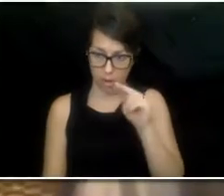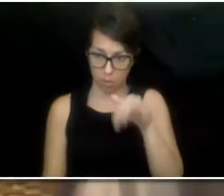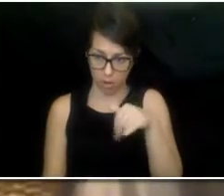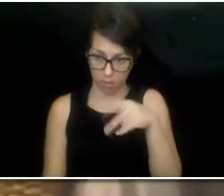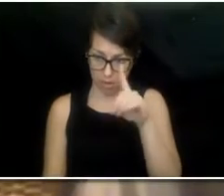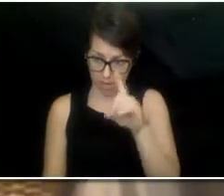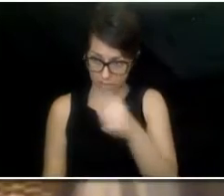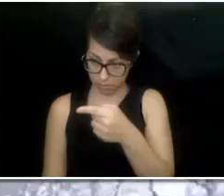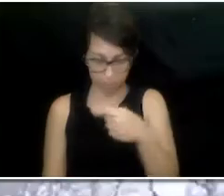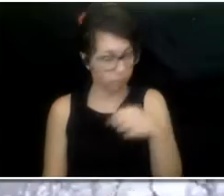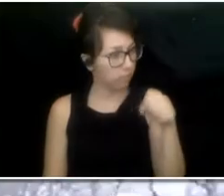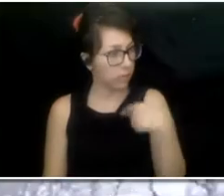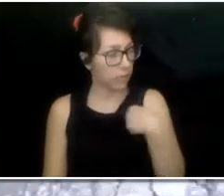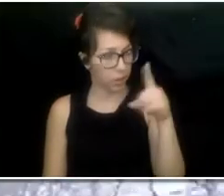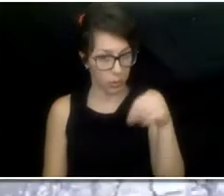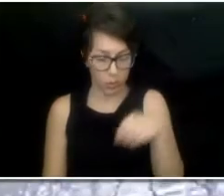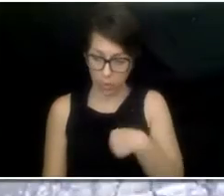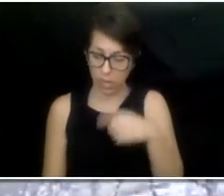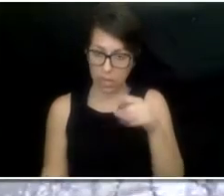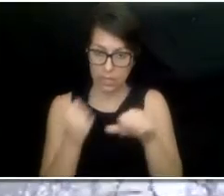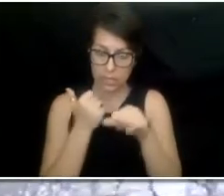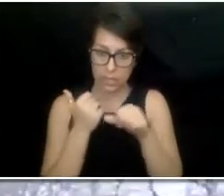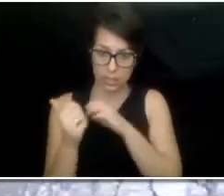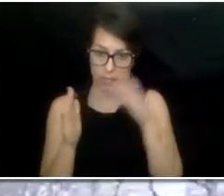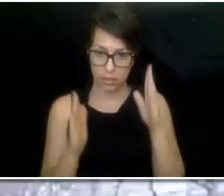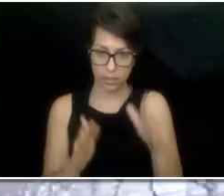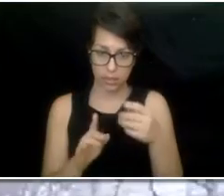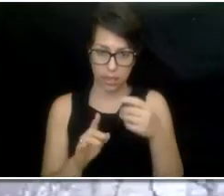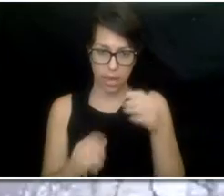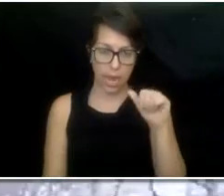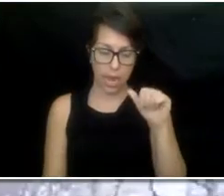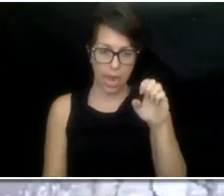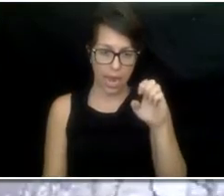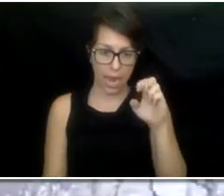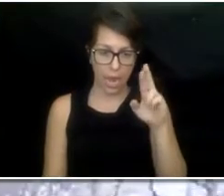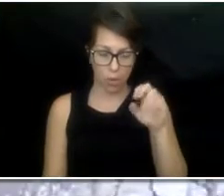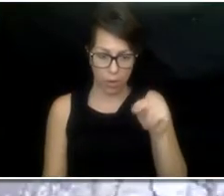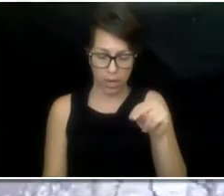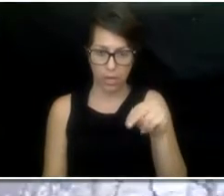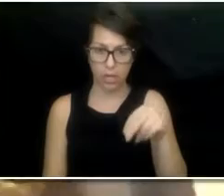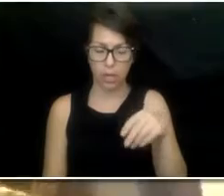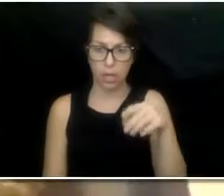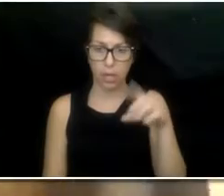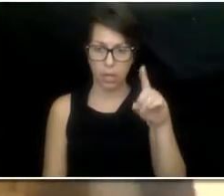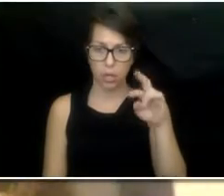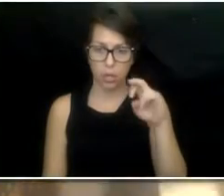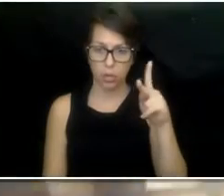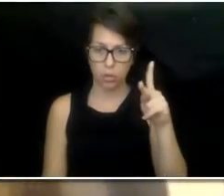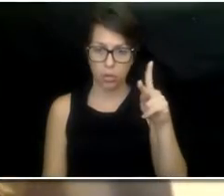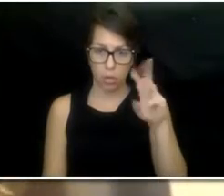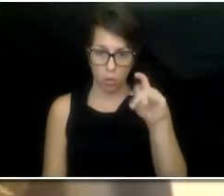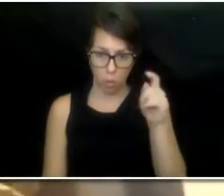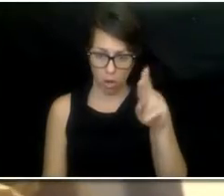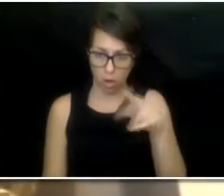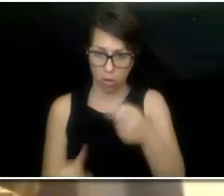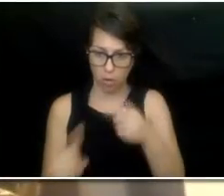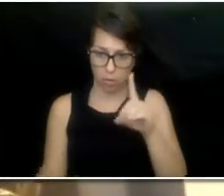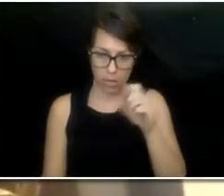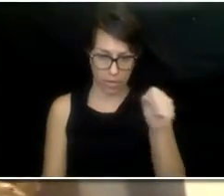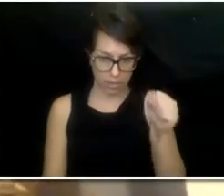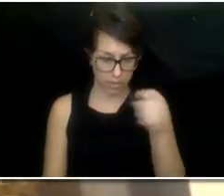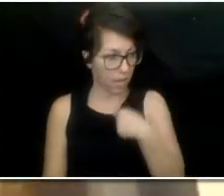with can't hear you can't we can't hear you when you are ready we will begin with